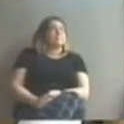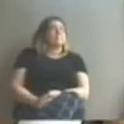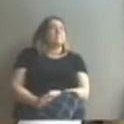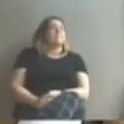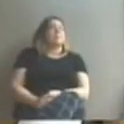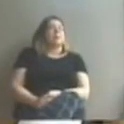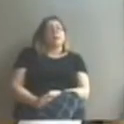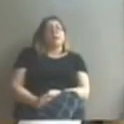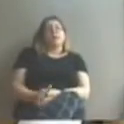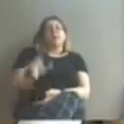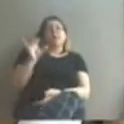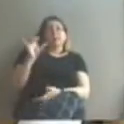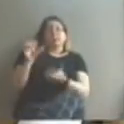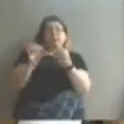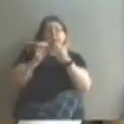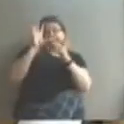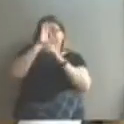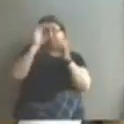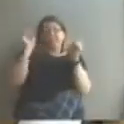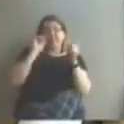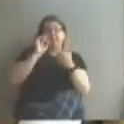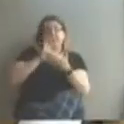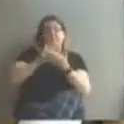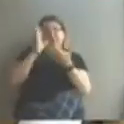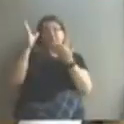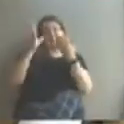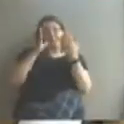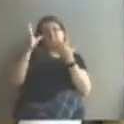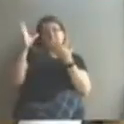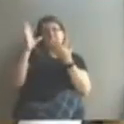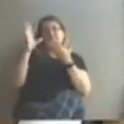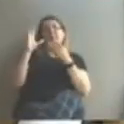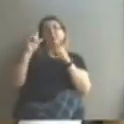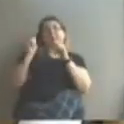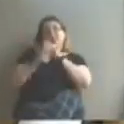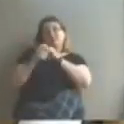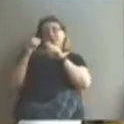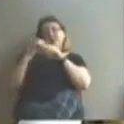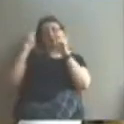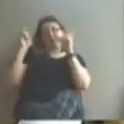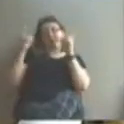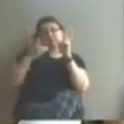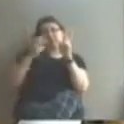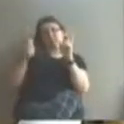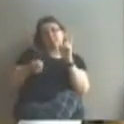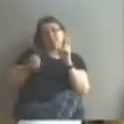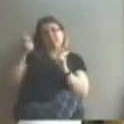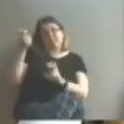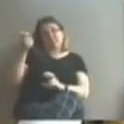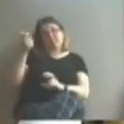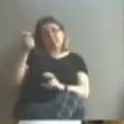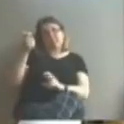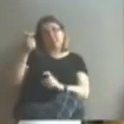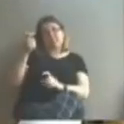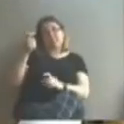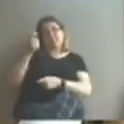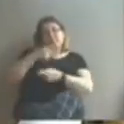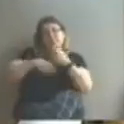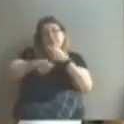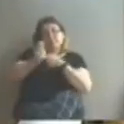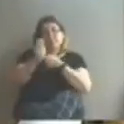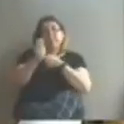The Assistant Superintendent for Academic Services is a change in title and the removal or the repositioning